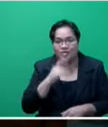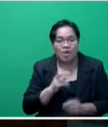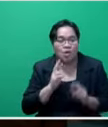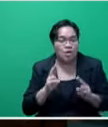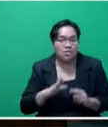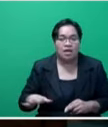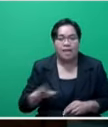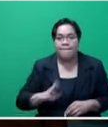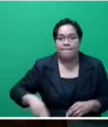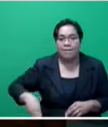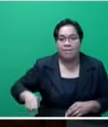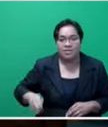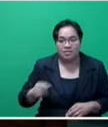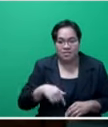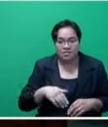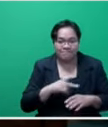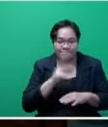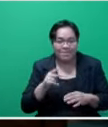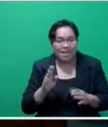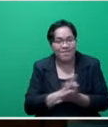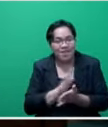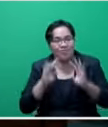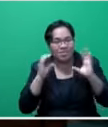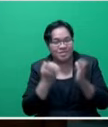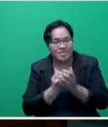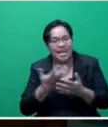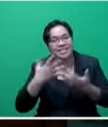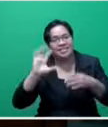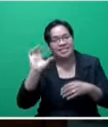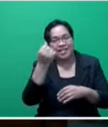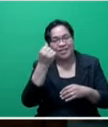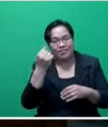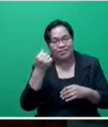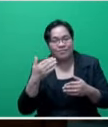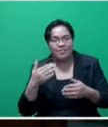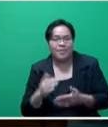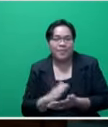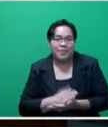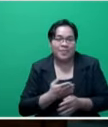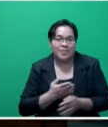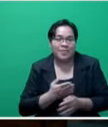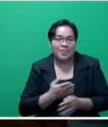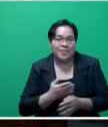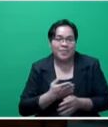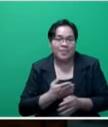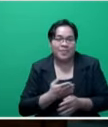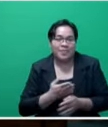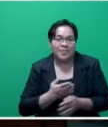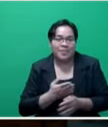members of this House Merry Christmas and a successful and prosperous New Year. Now I leave, sir.